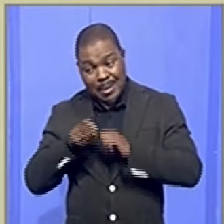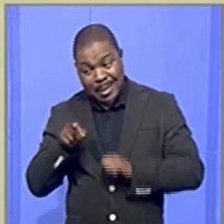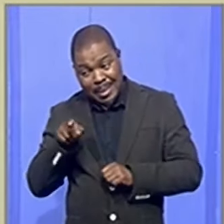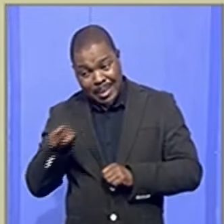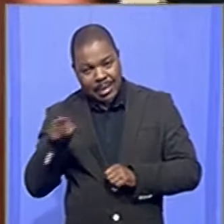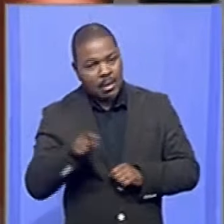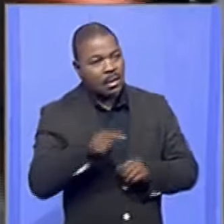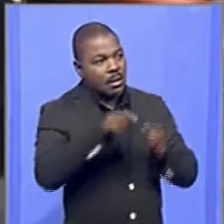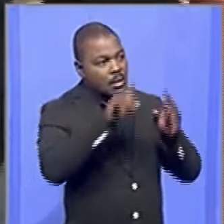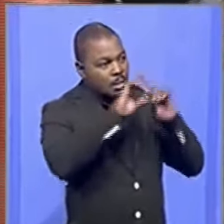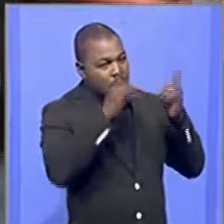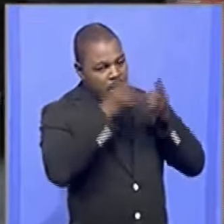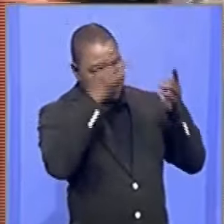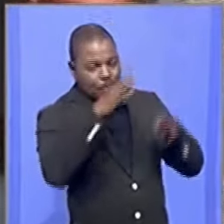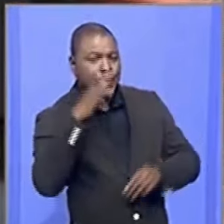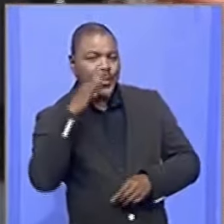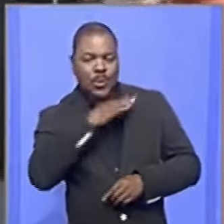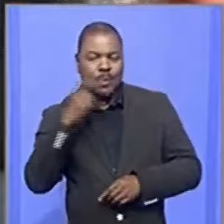that is pregnant.